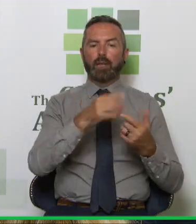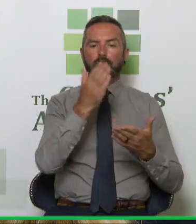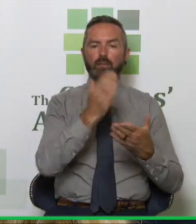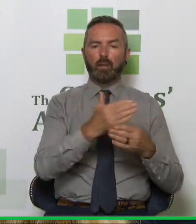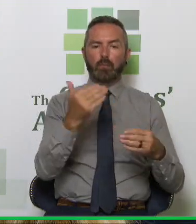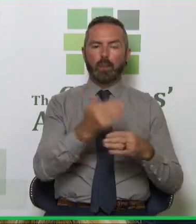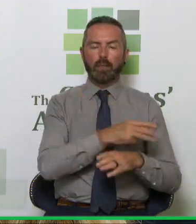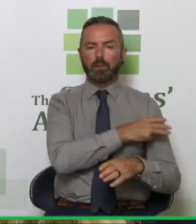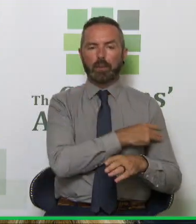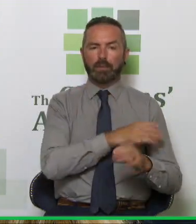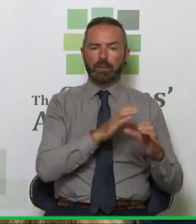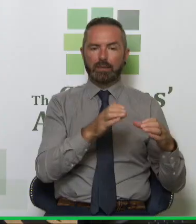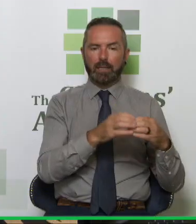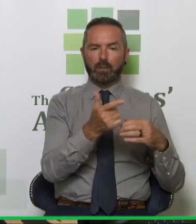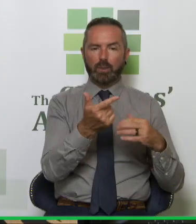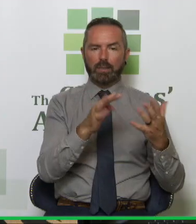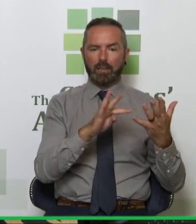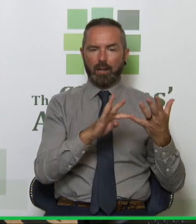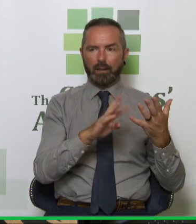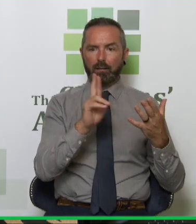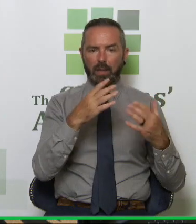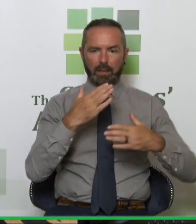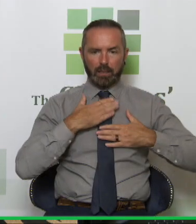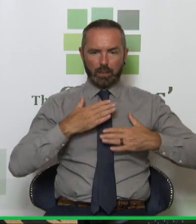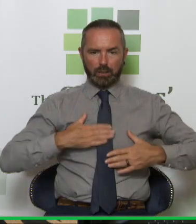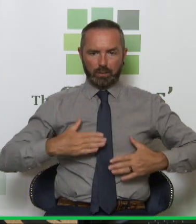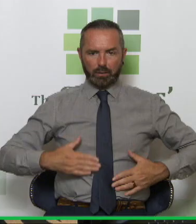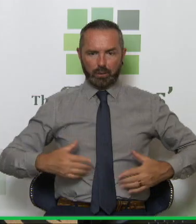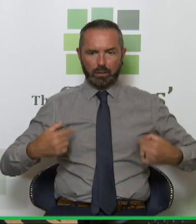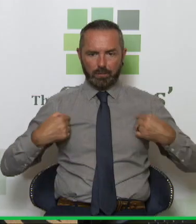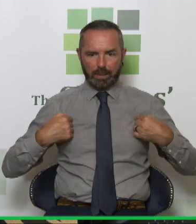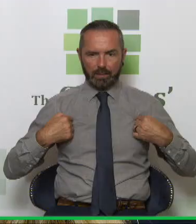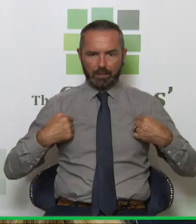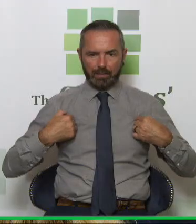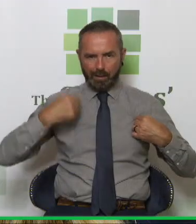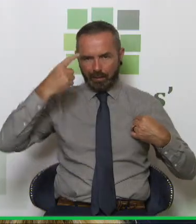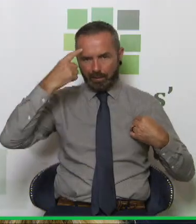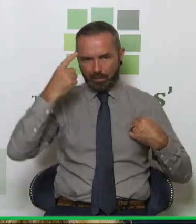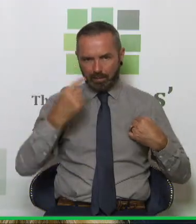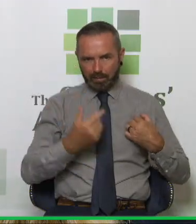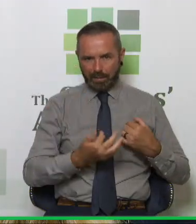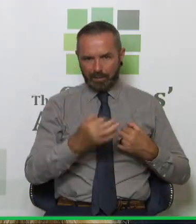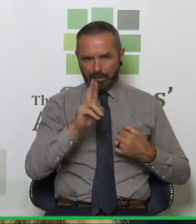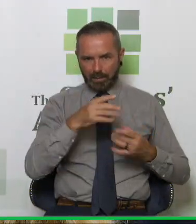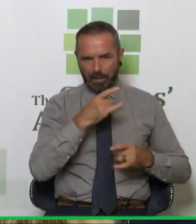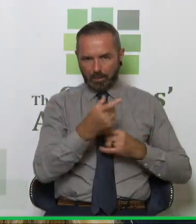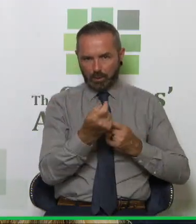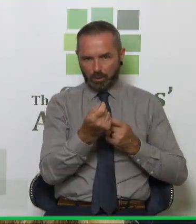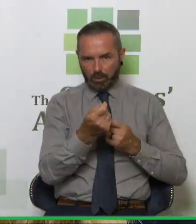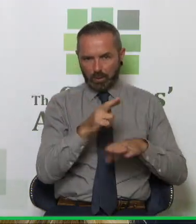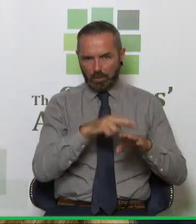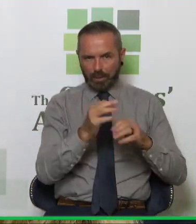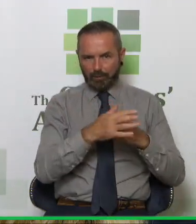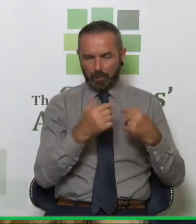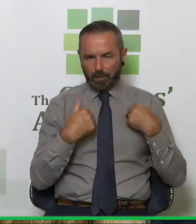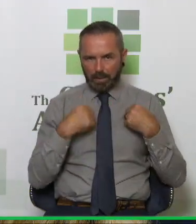section 29, and they can search me, I would have thought that the sooner that happens, the better for me, because they